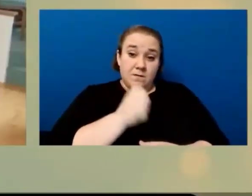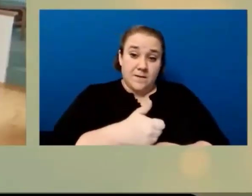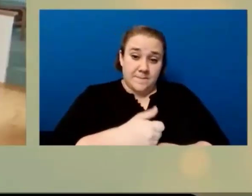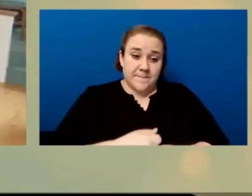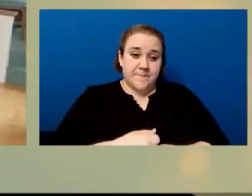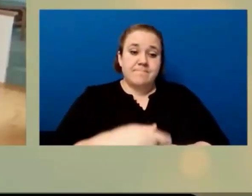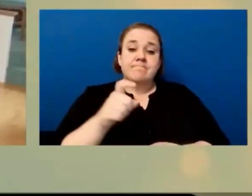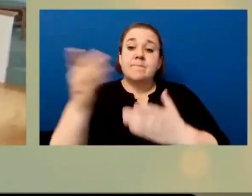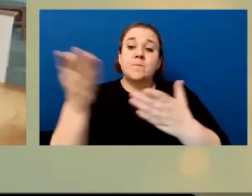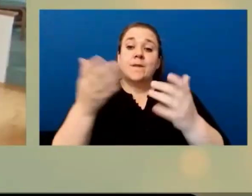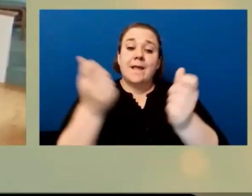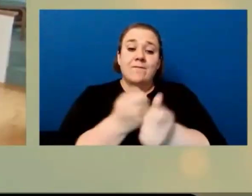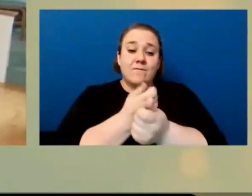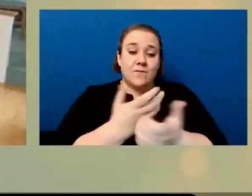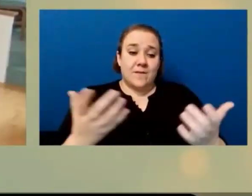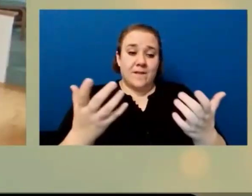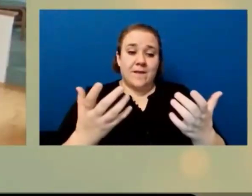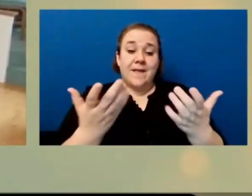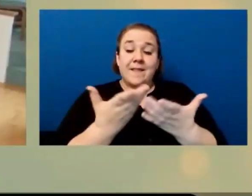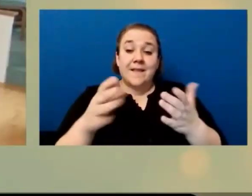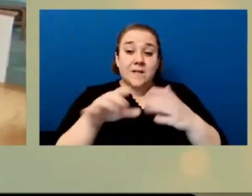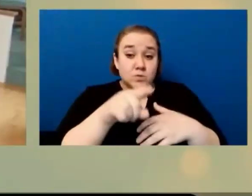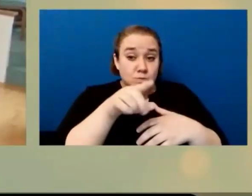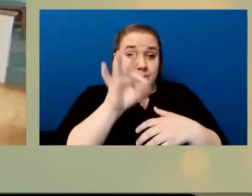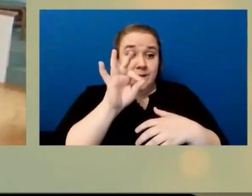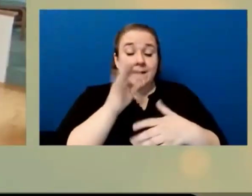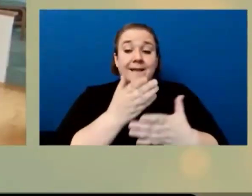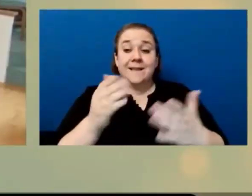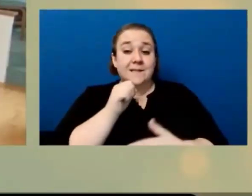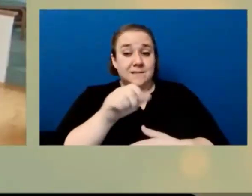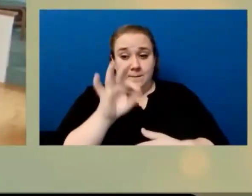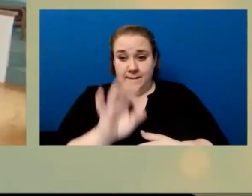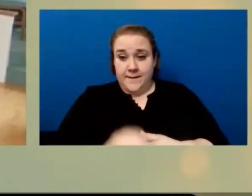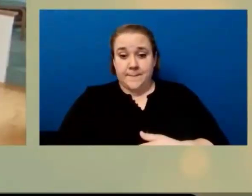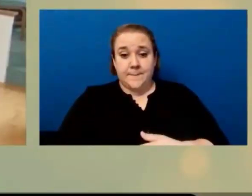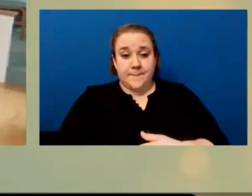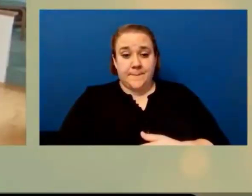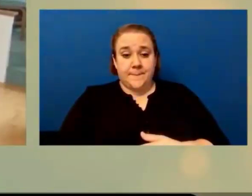You must bring everything, things chosen and things not.